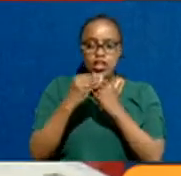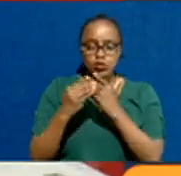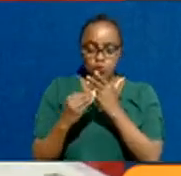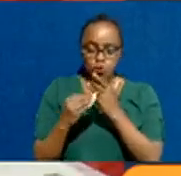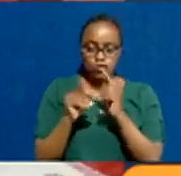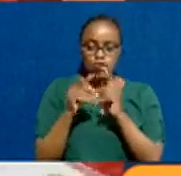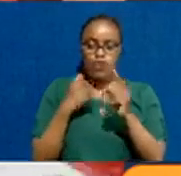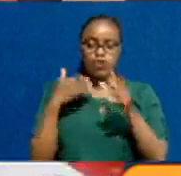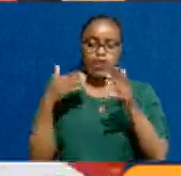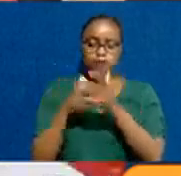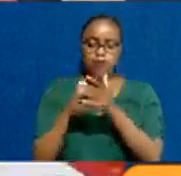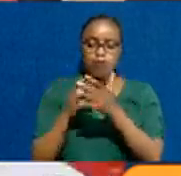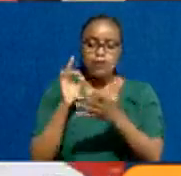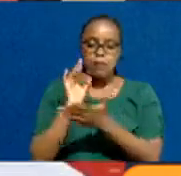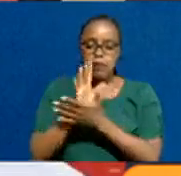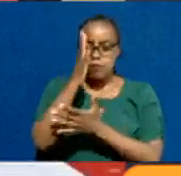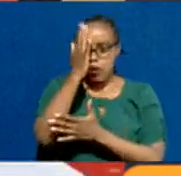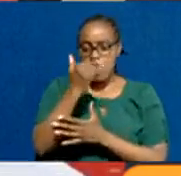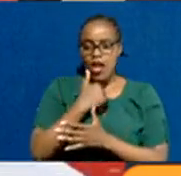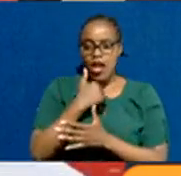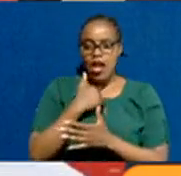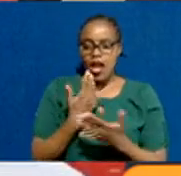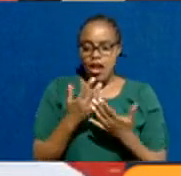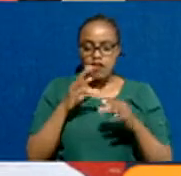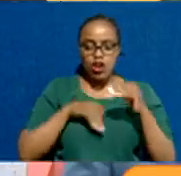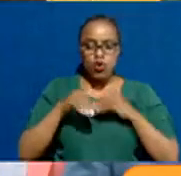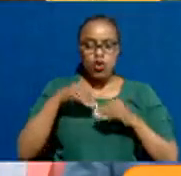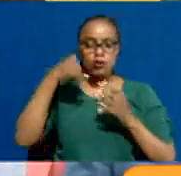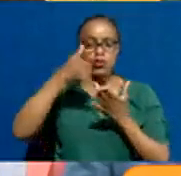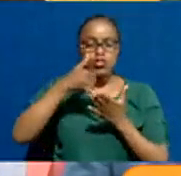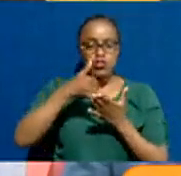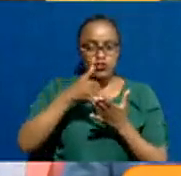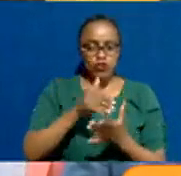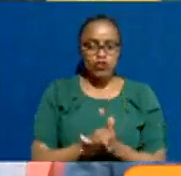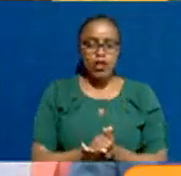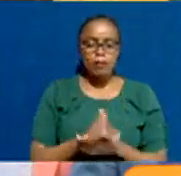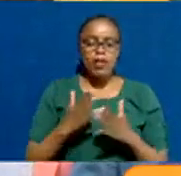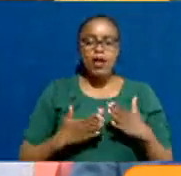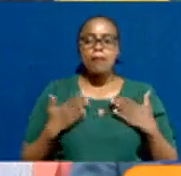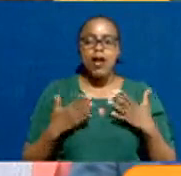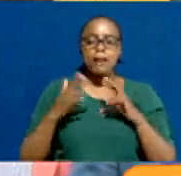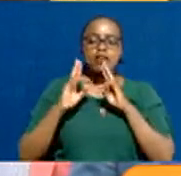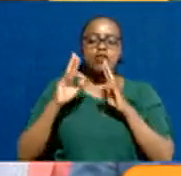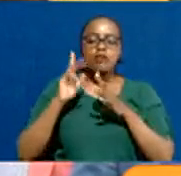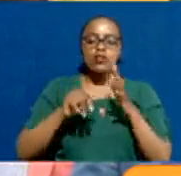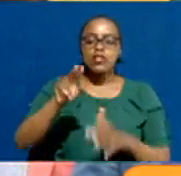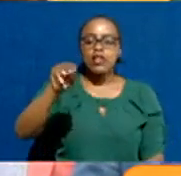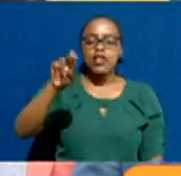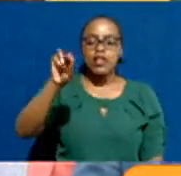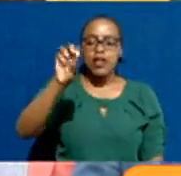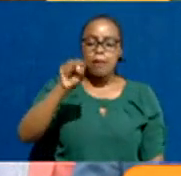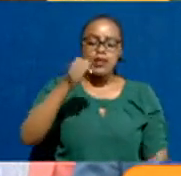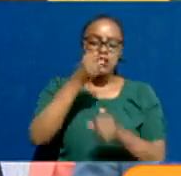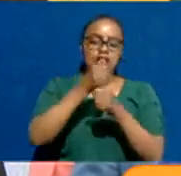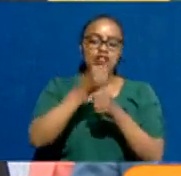was barred from office over allegations of involvement in corruption. I'm happy to report that NMS has performed